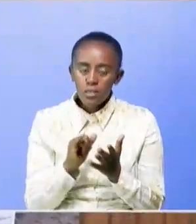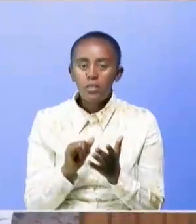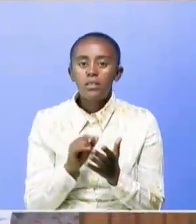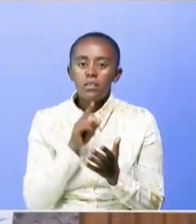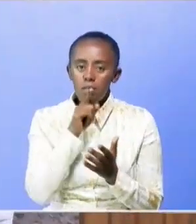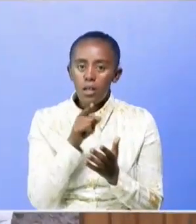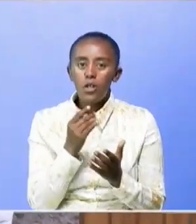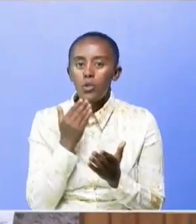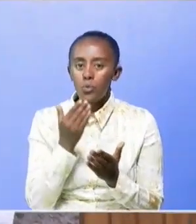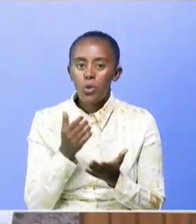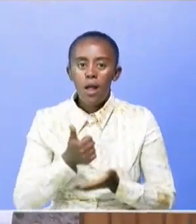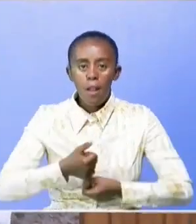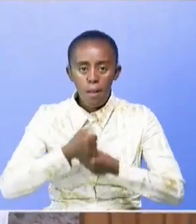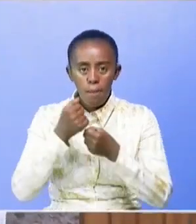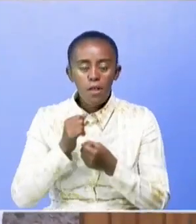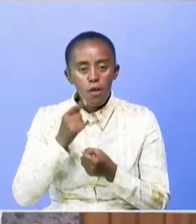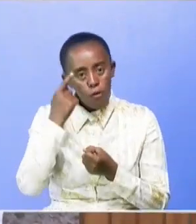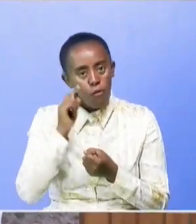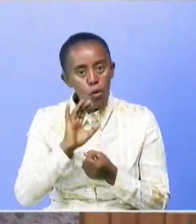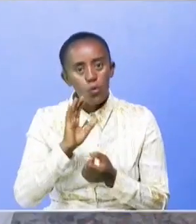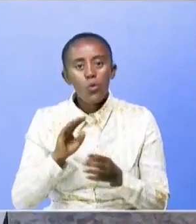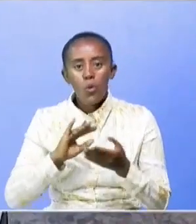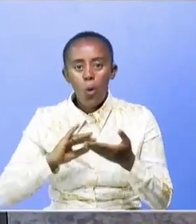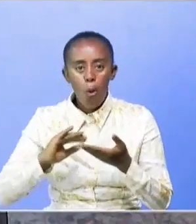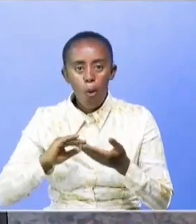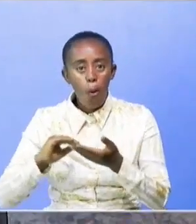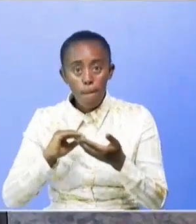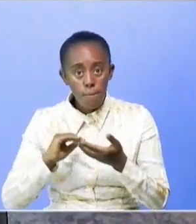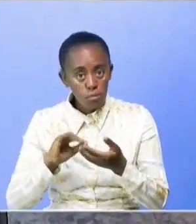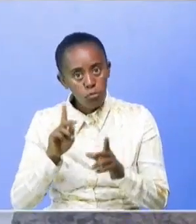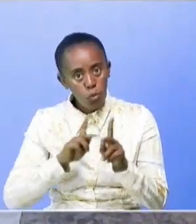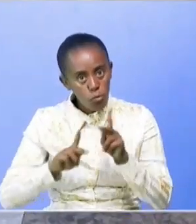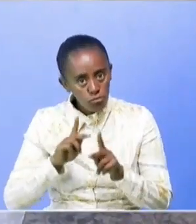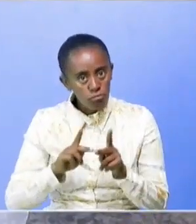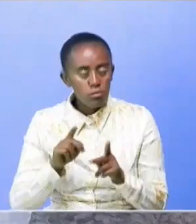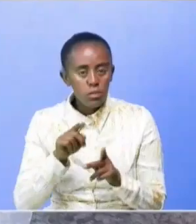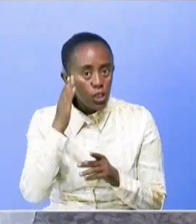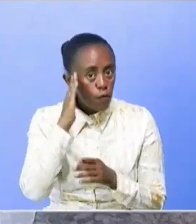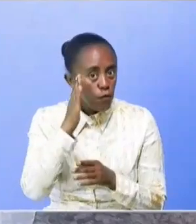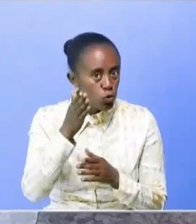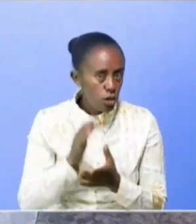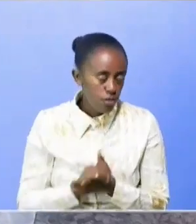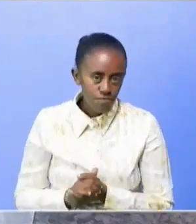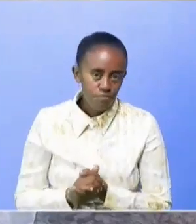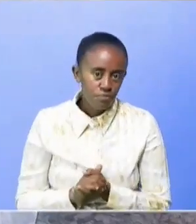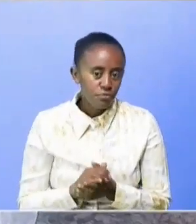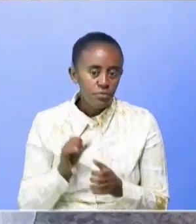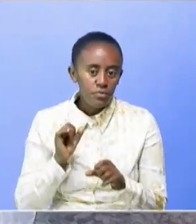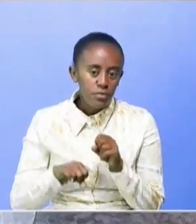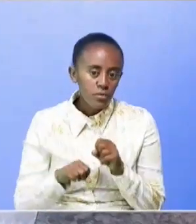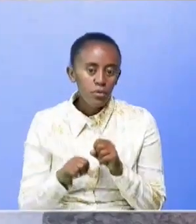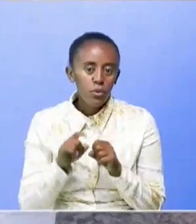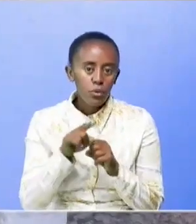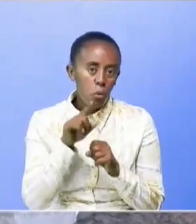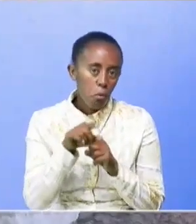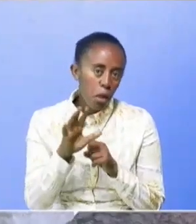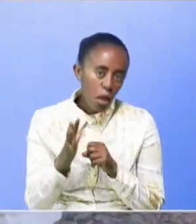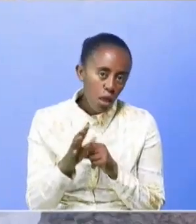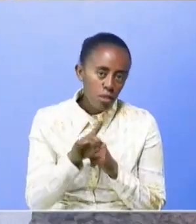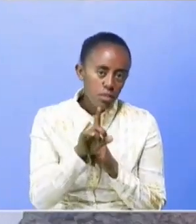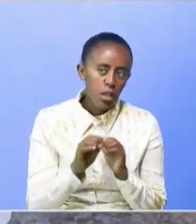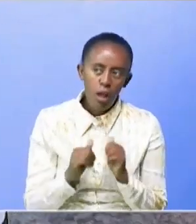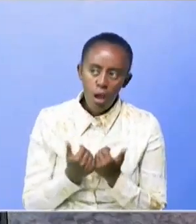really good help for your community, even for yourself in the future. So you may ask, how can